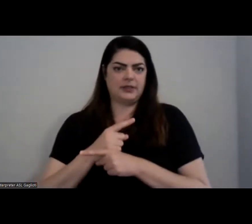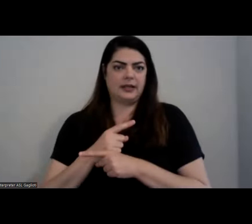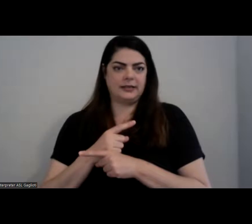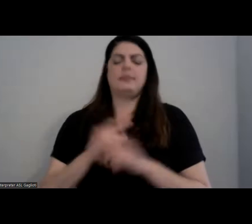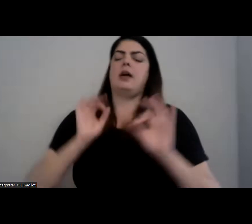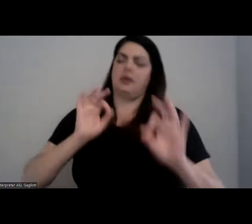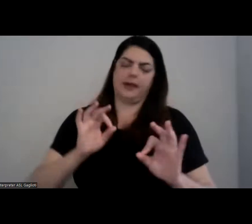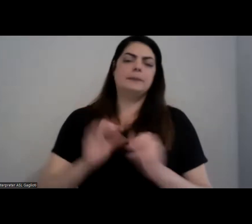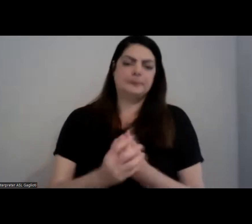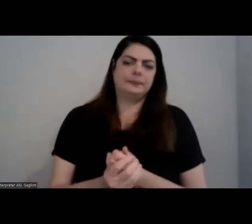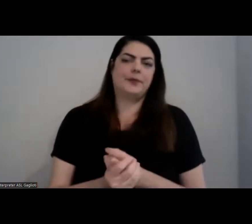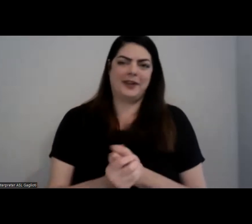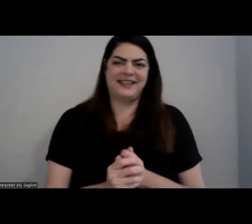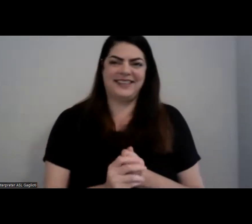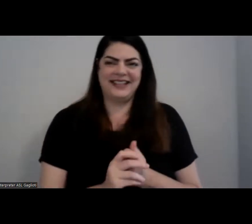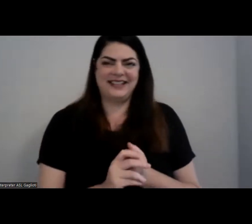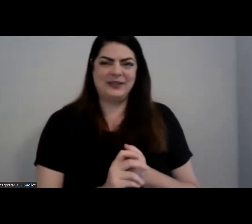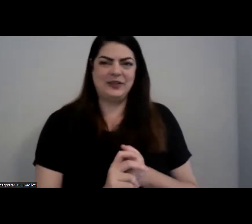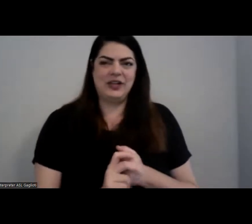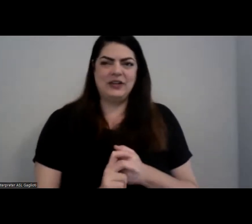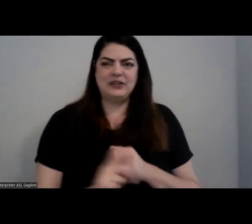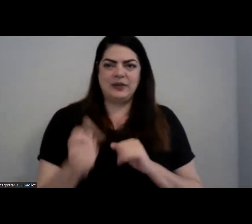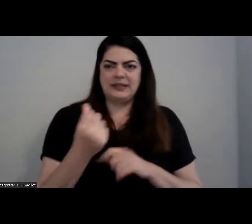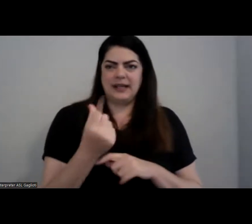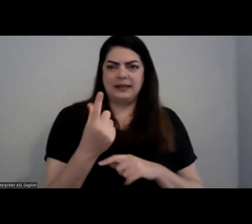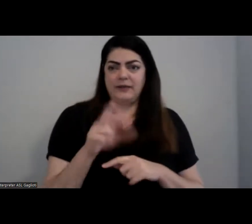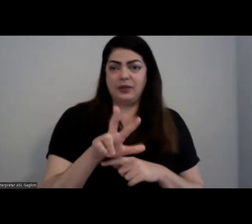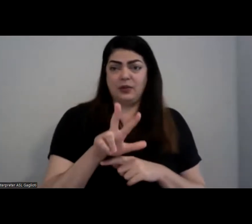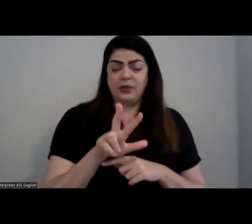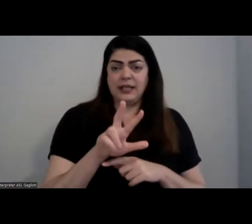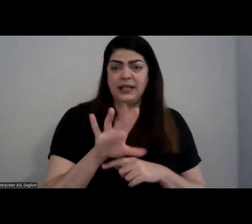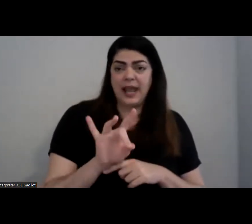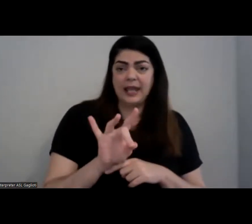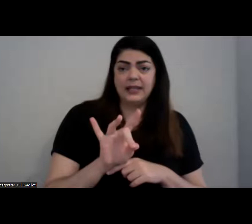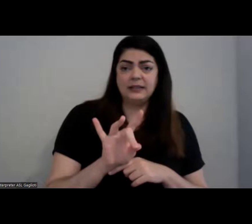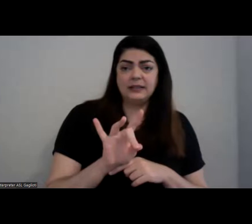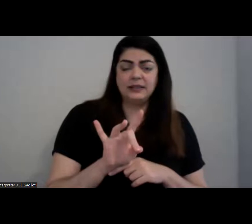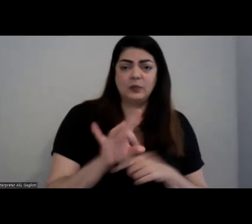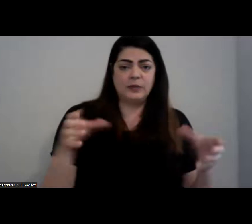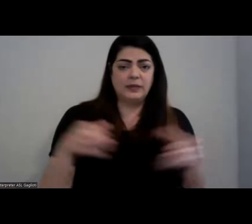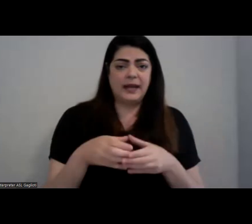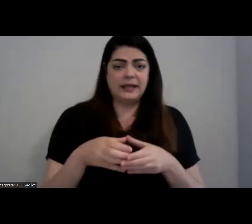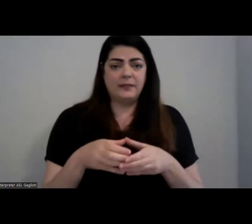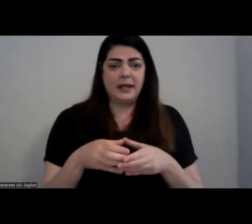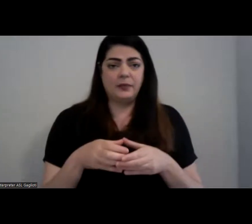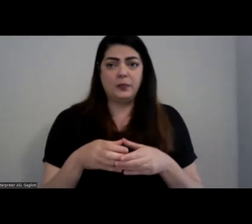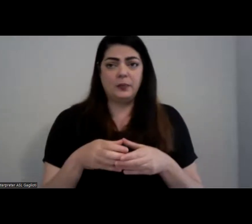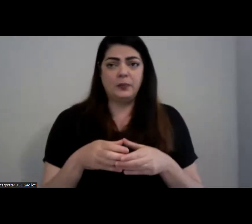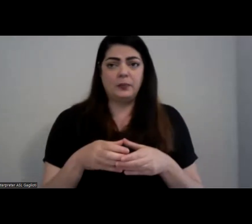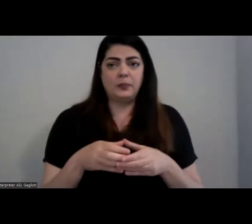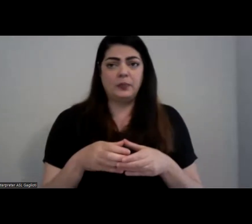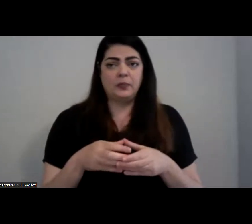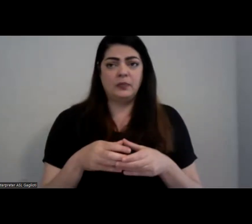correct? Right, that's correct. Thank you. Thank you. So it's at 11:38. We'll be back in the main